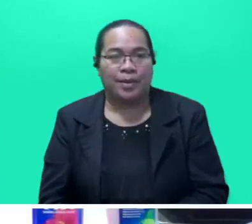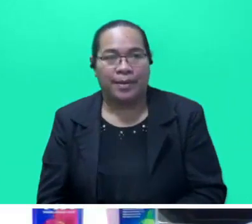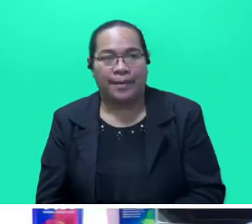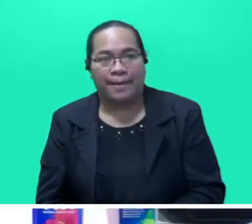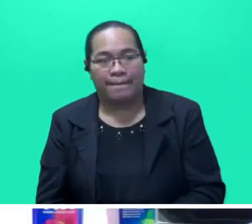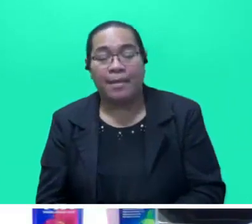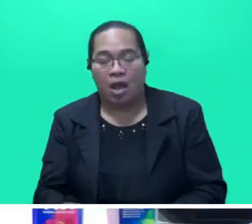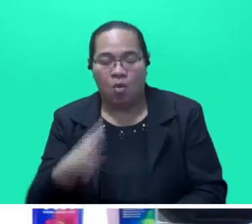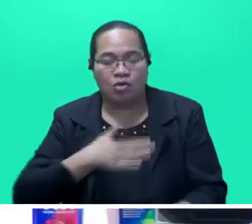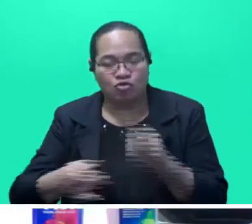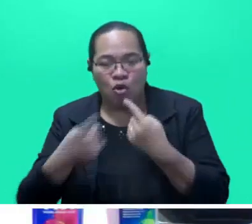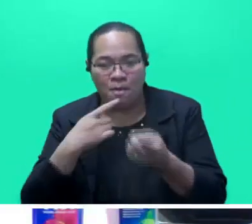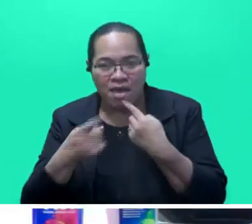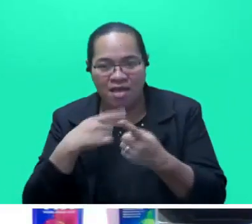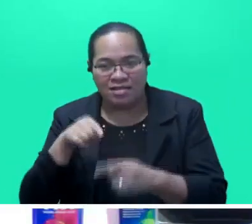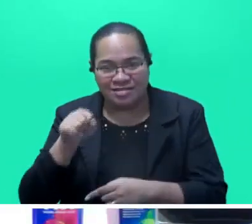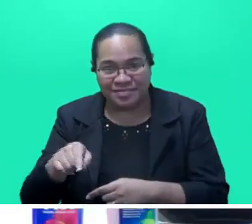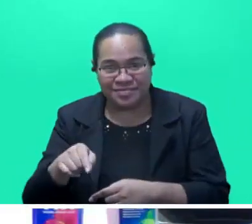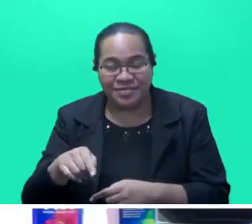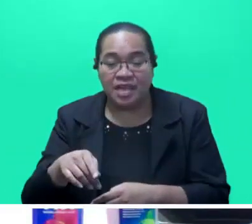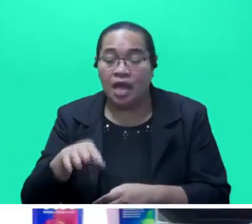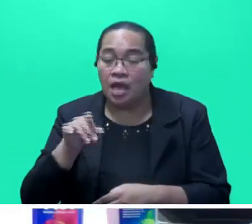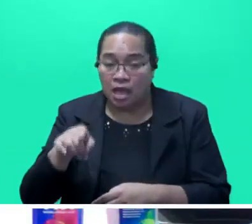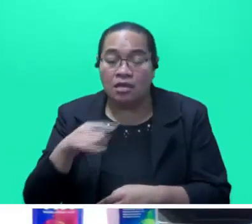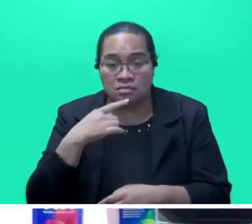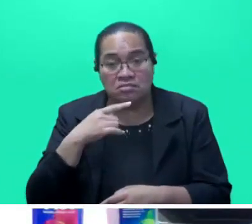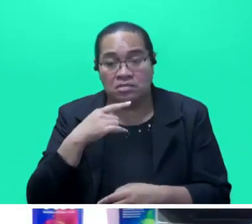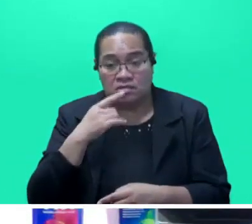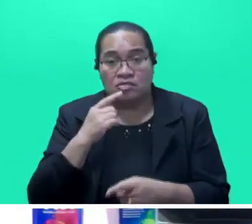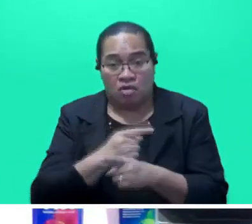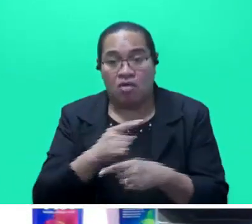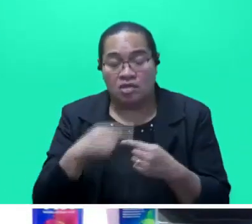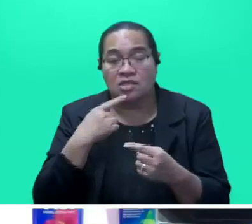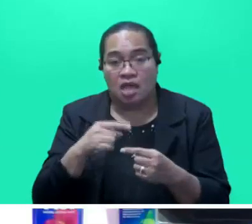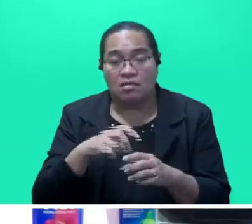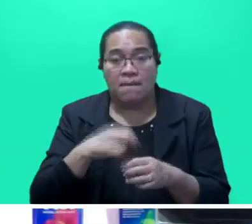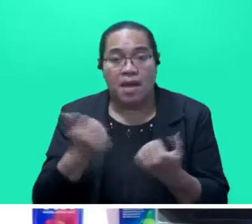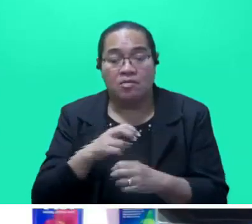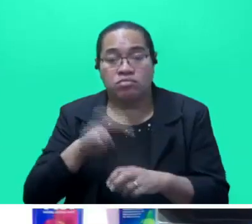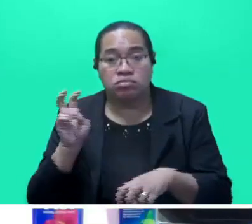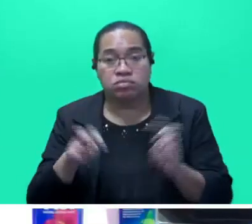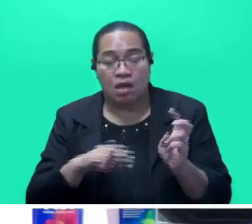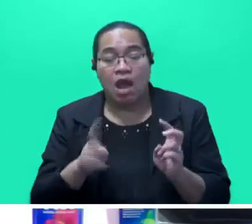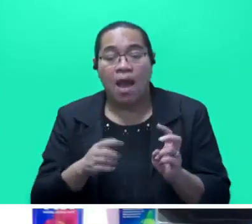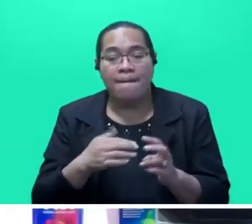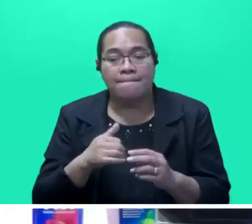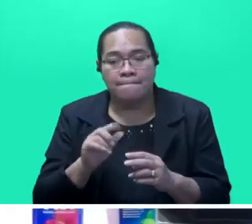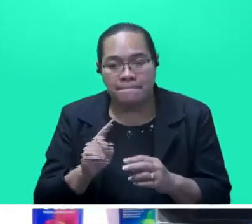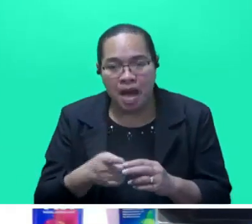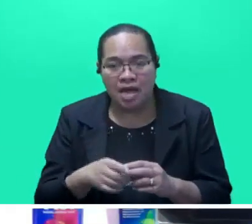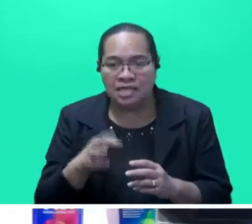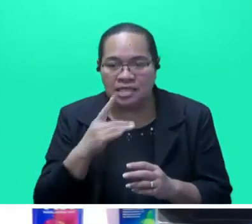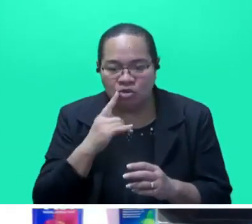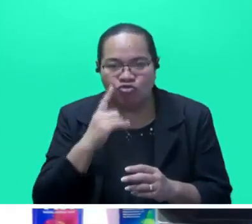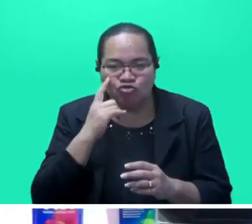The committee appreciates the fact that there was a high number of staff turnover for Fiji Corrections Service, but acknowledge the Fiji Corrections Service for trying